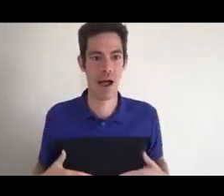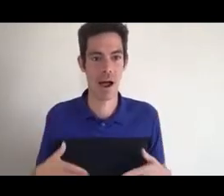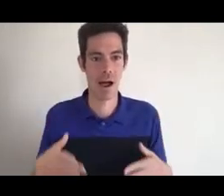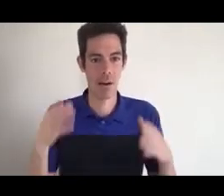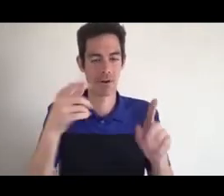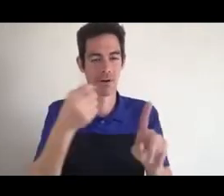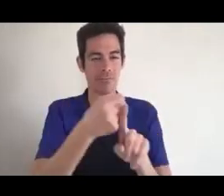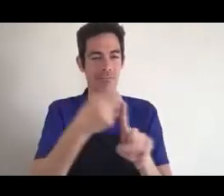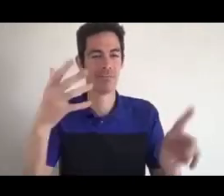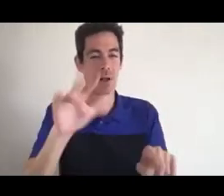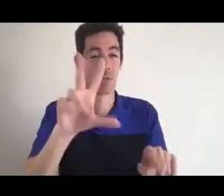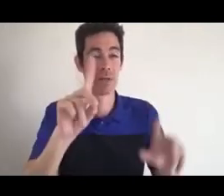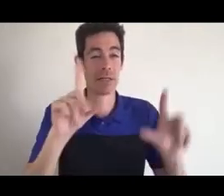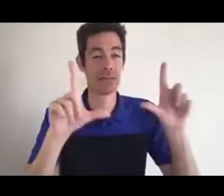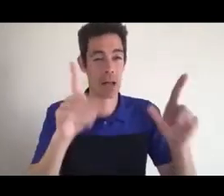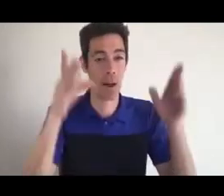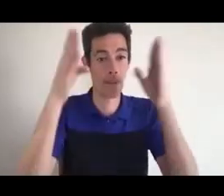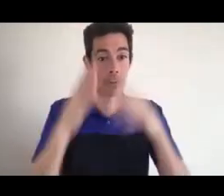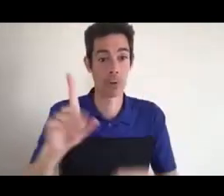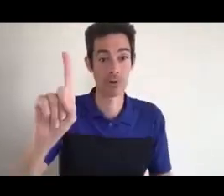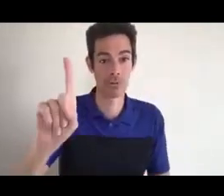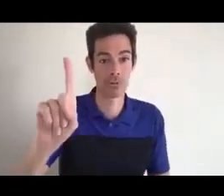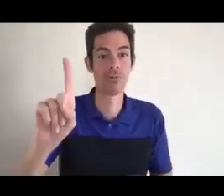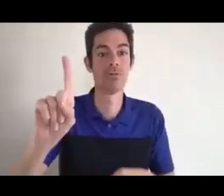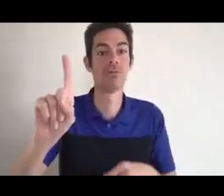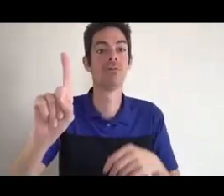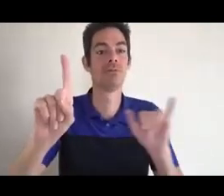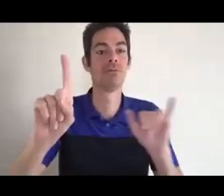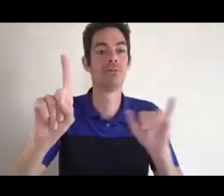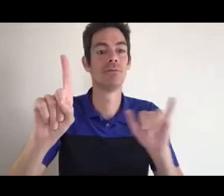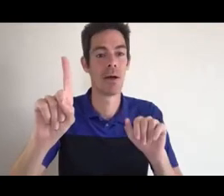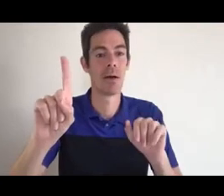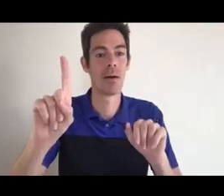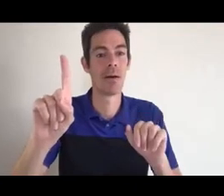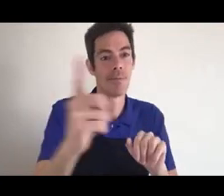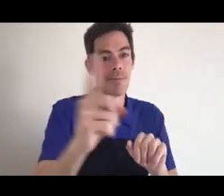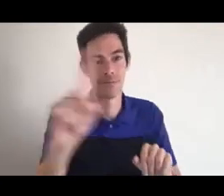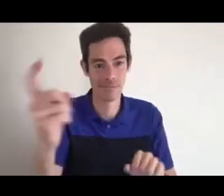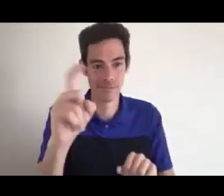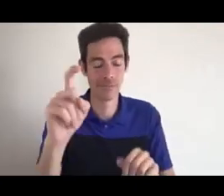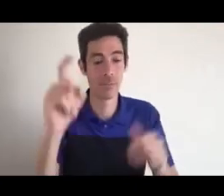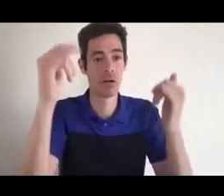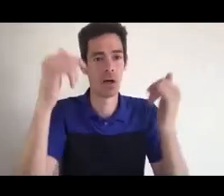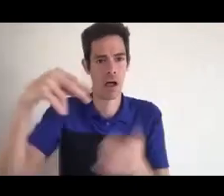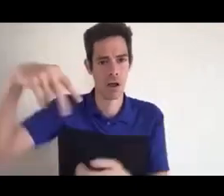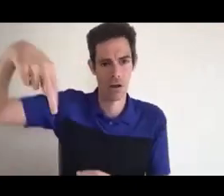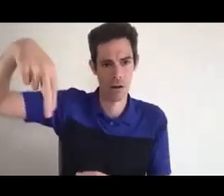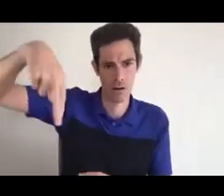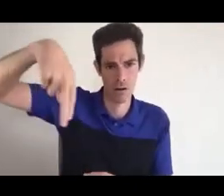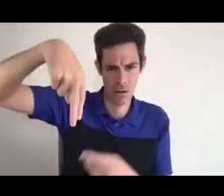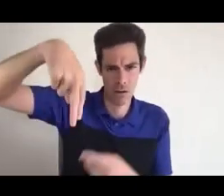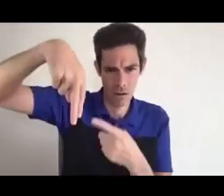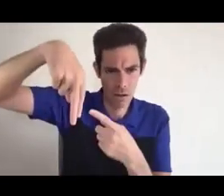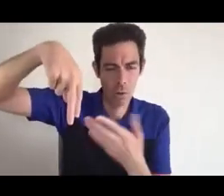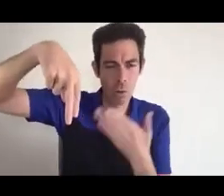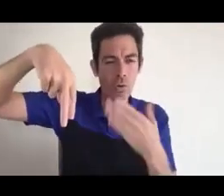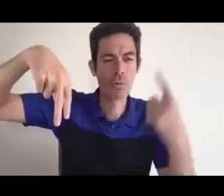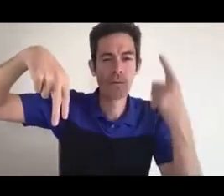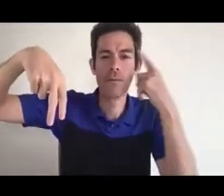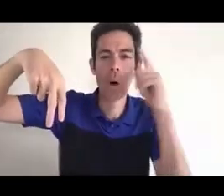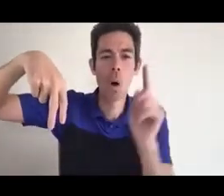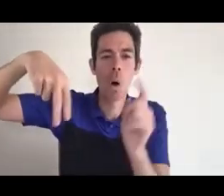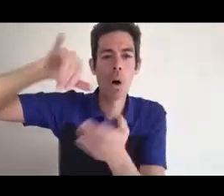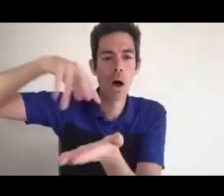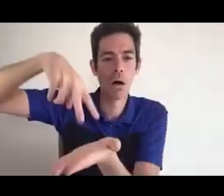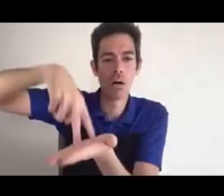And now we're talking about 3D body entities. So again, like the one figure for a person, you can also